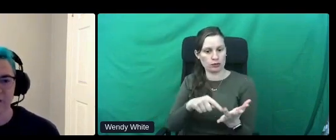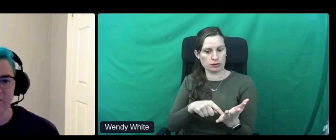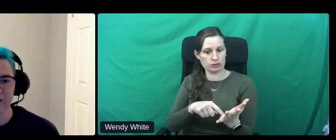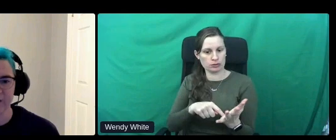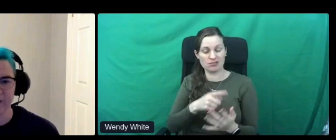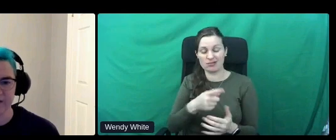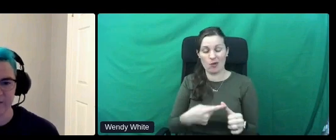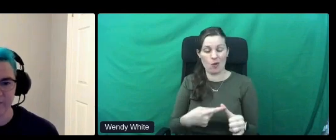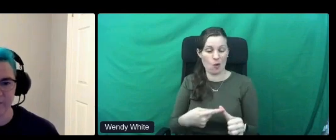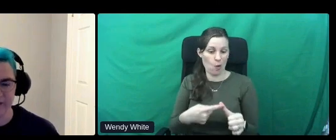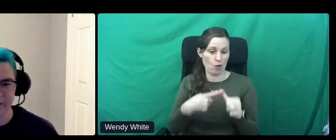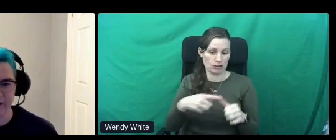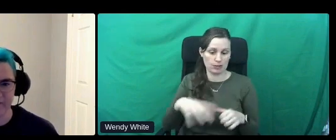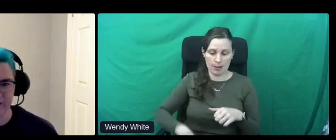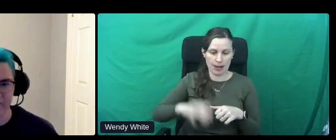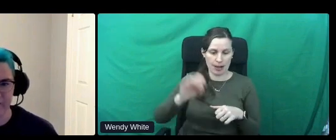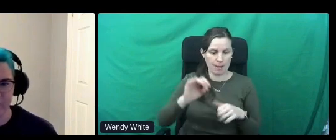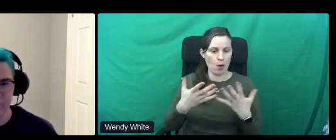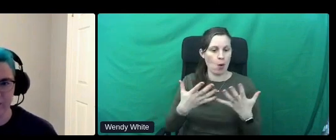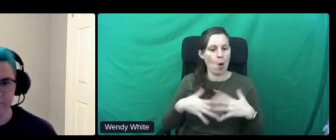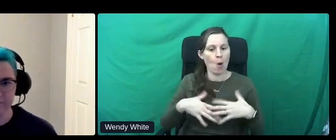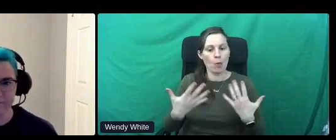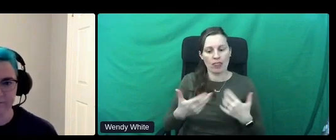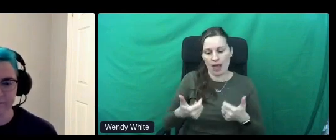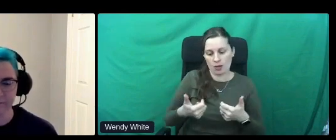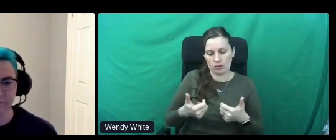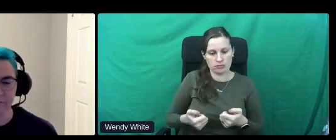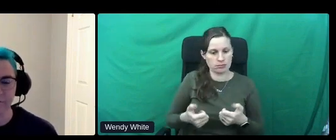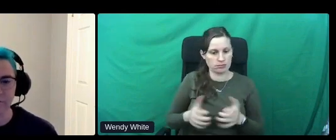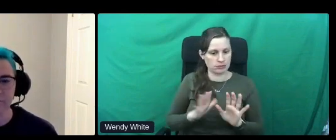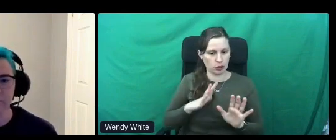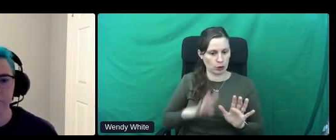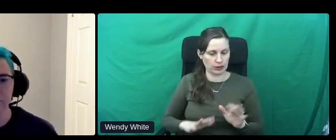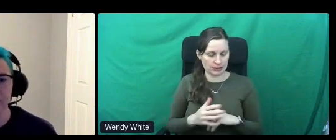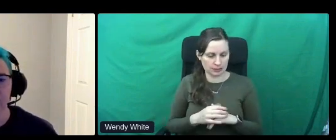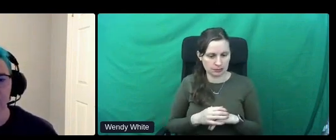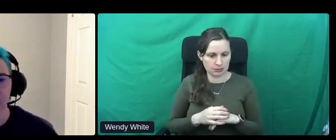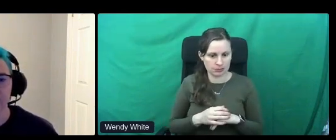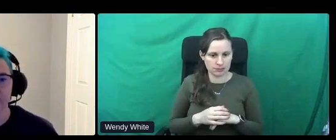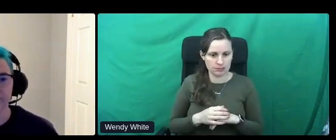and it just automatically picks up without them having to do any input.